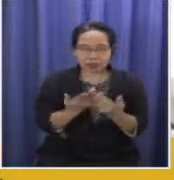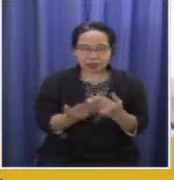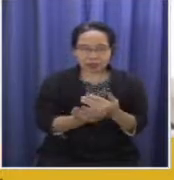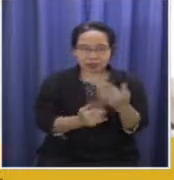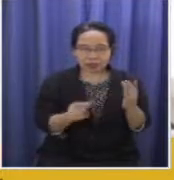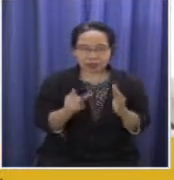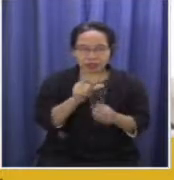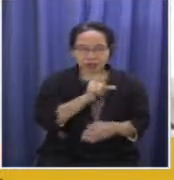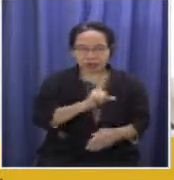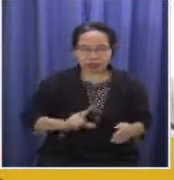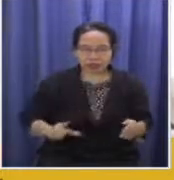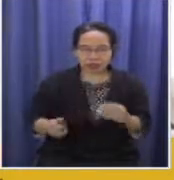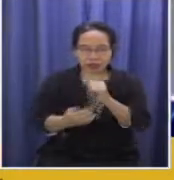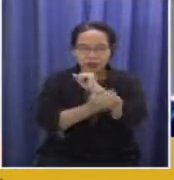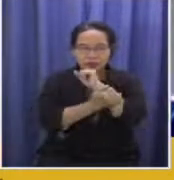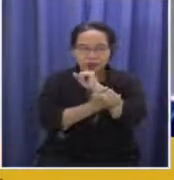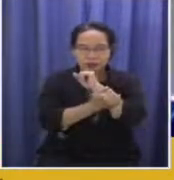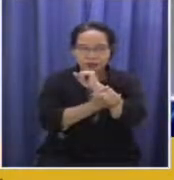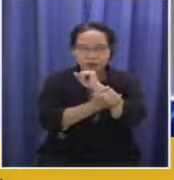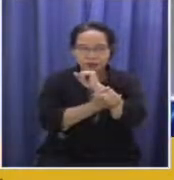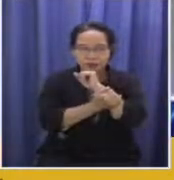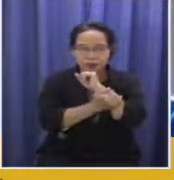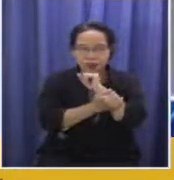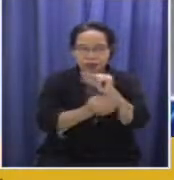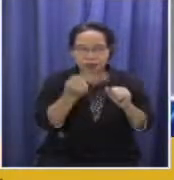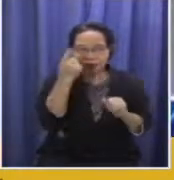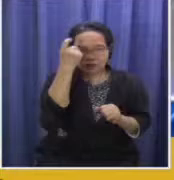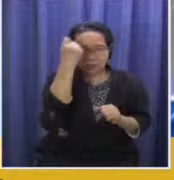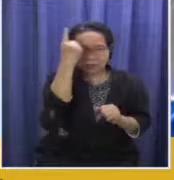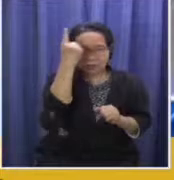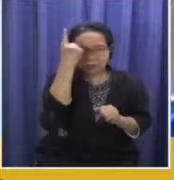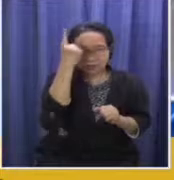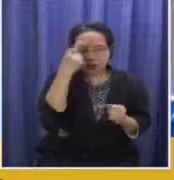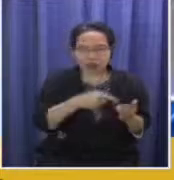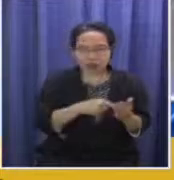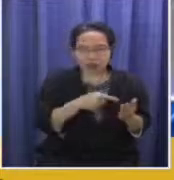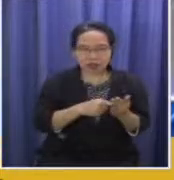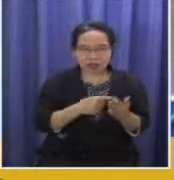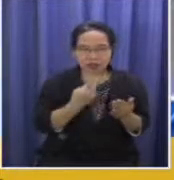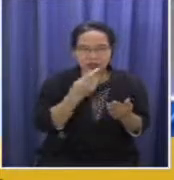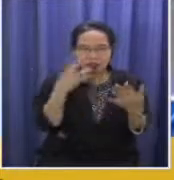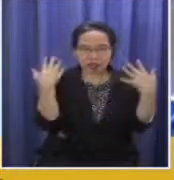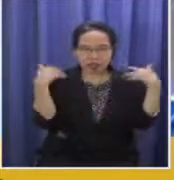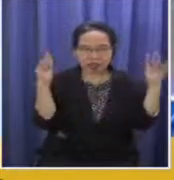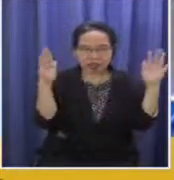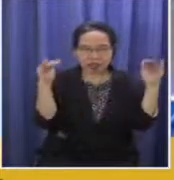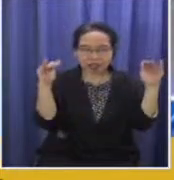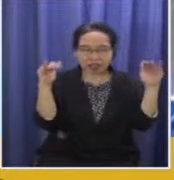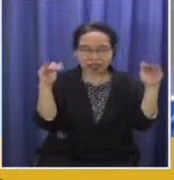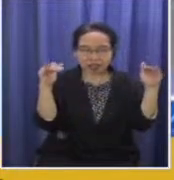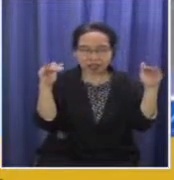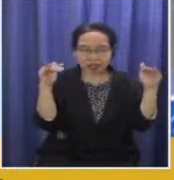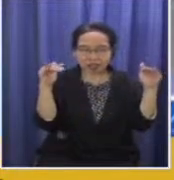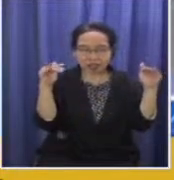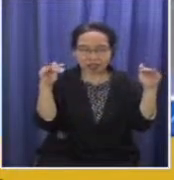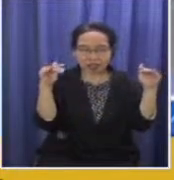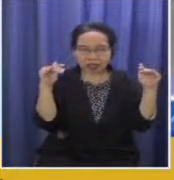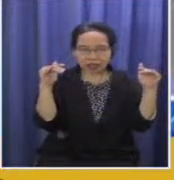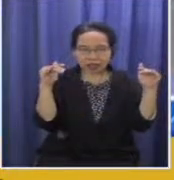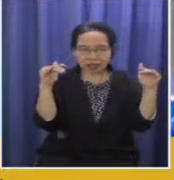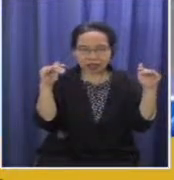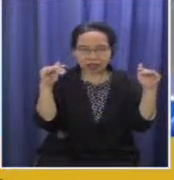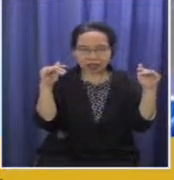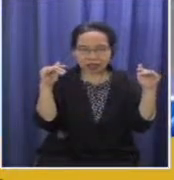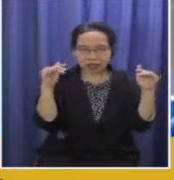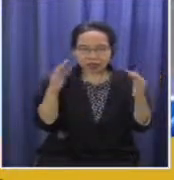the Lord of Abraham. Understandably, these are angels, Brother Diwas.